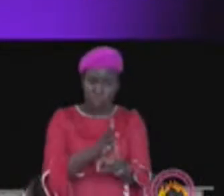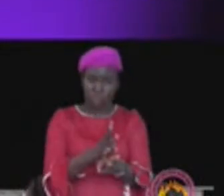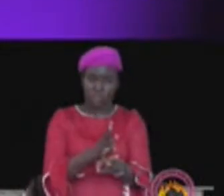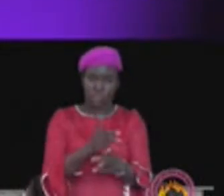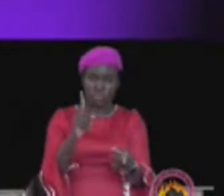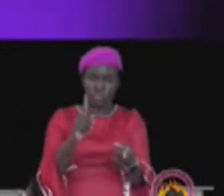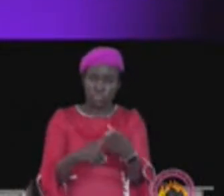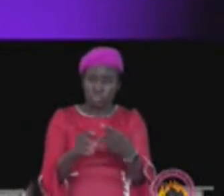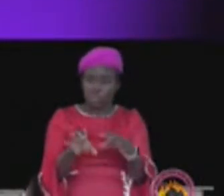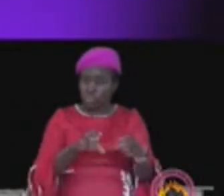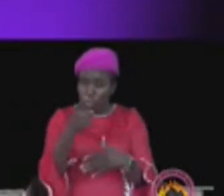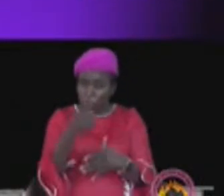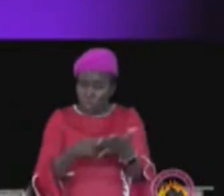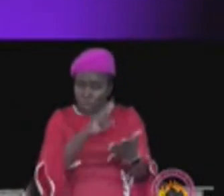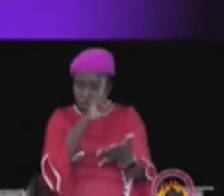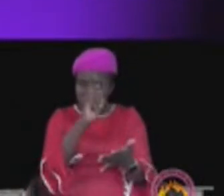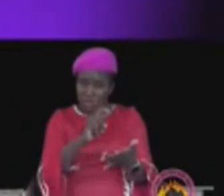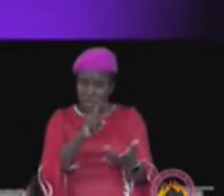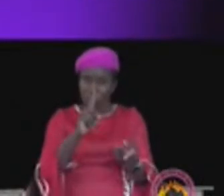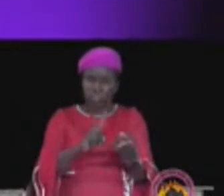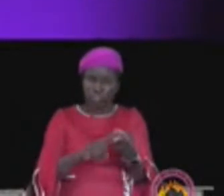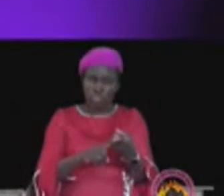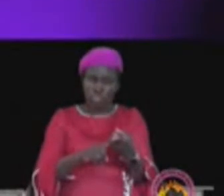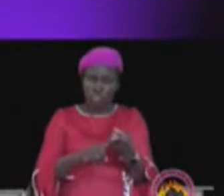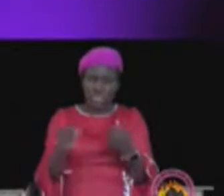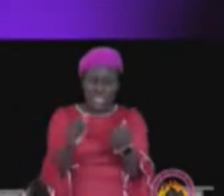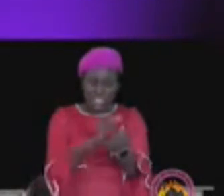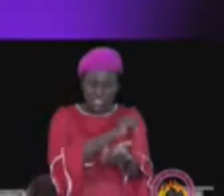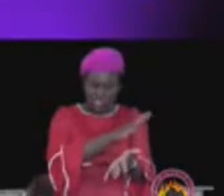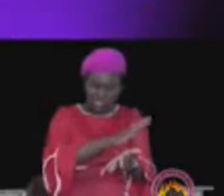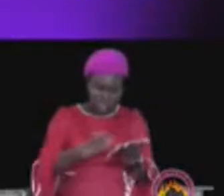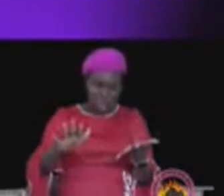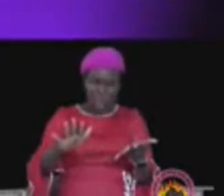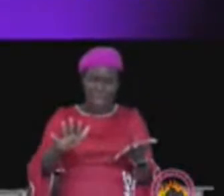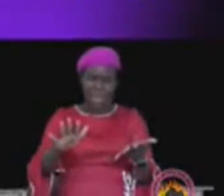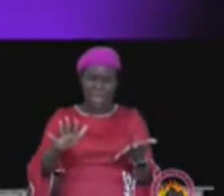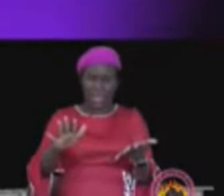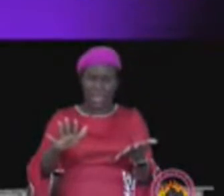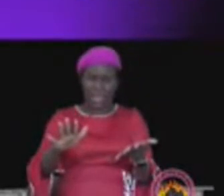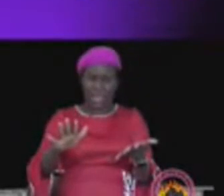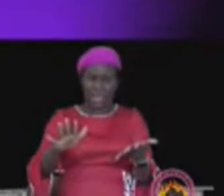To do what? That he might destroy